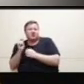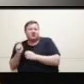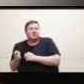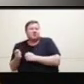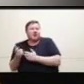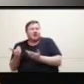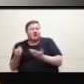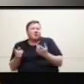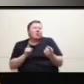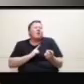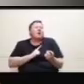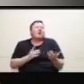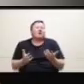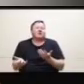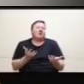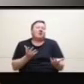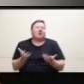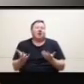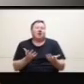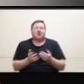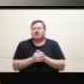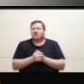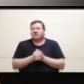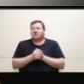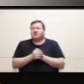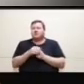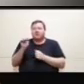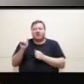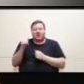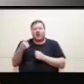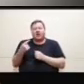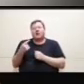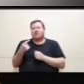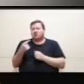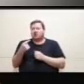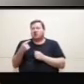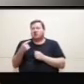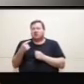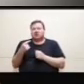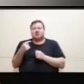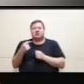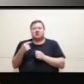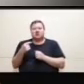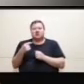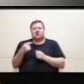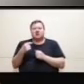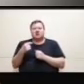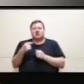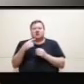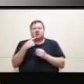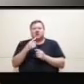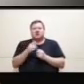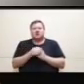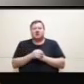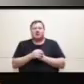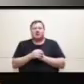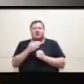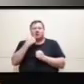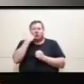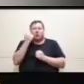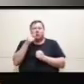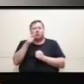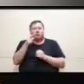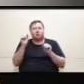you are fine. The Auditor General still insists, and we agree, we understand what the Auditor General is saying. He just wanted you to